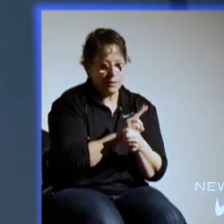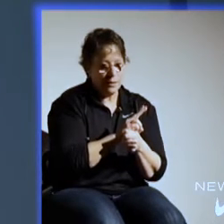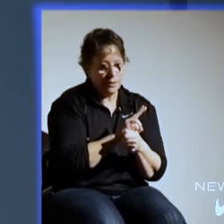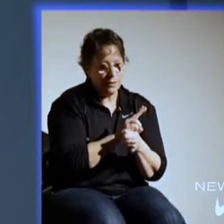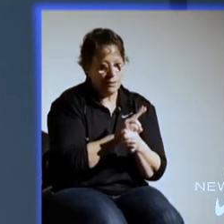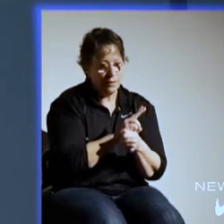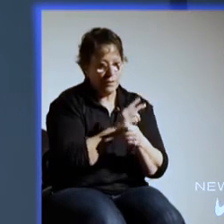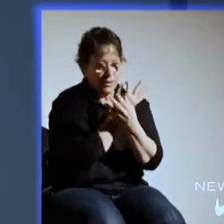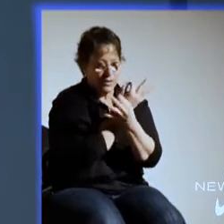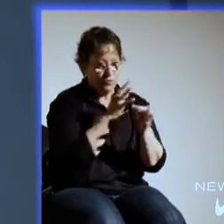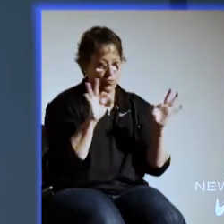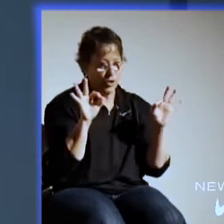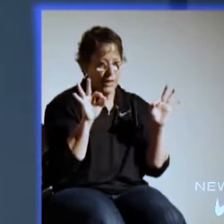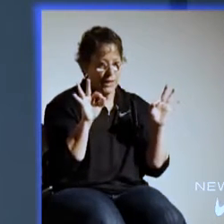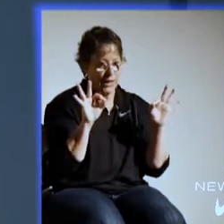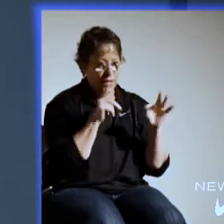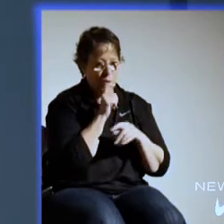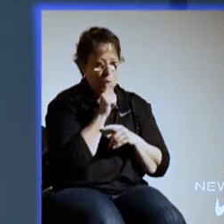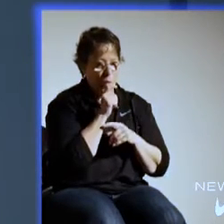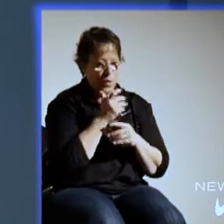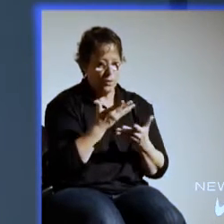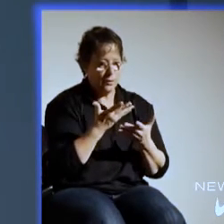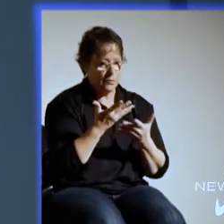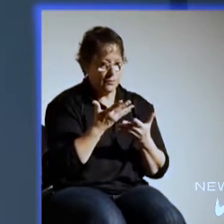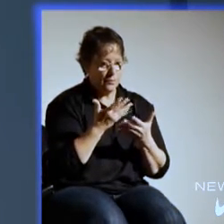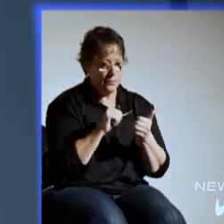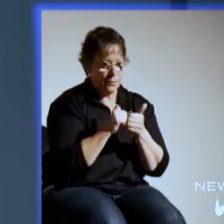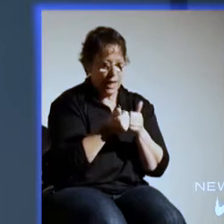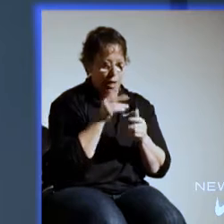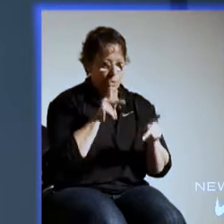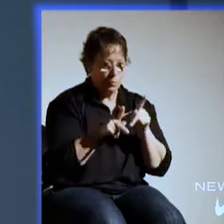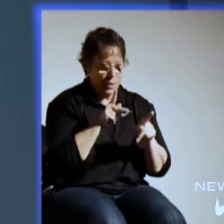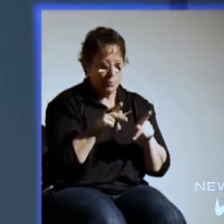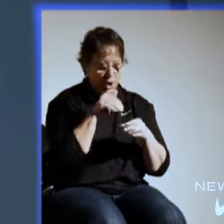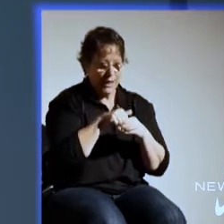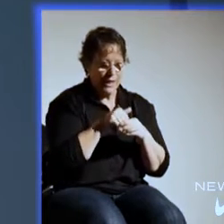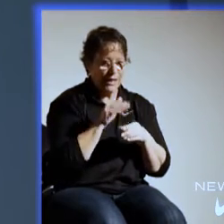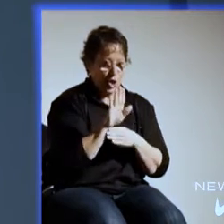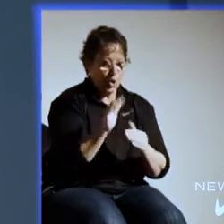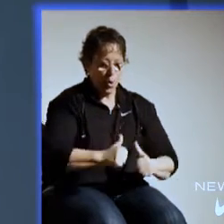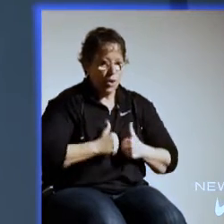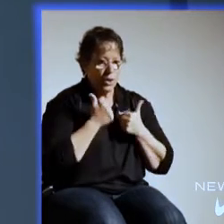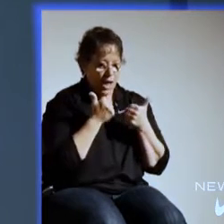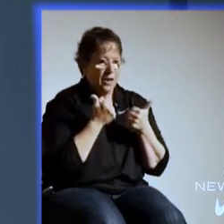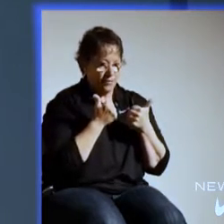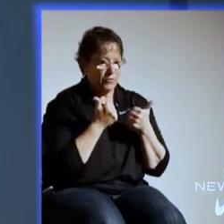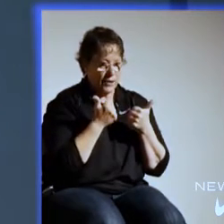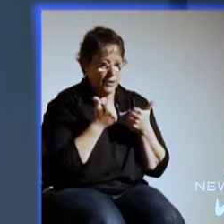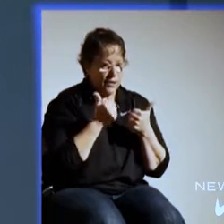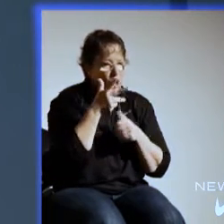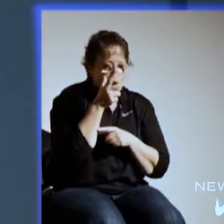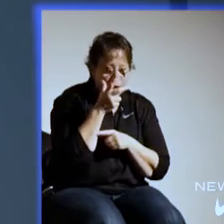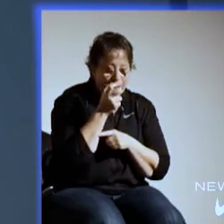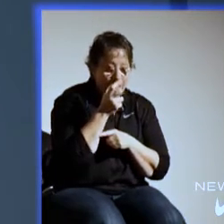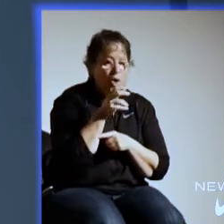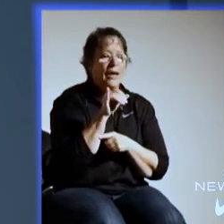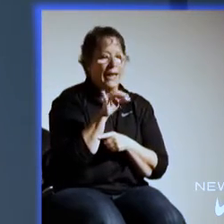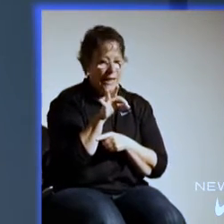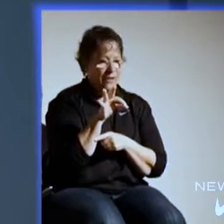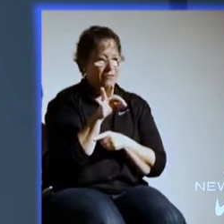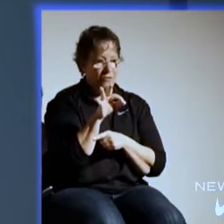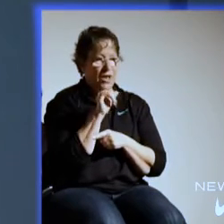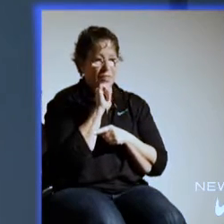says? How do you think the people in your life that don't are going to hear if they don't see you living